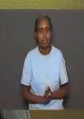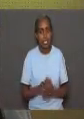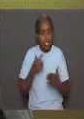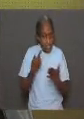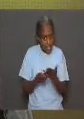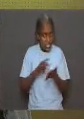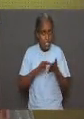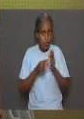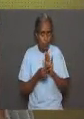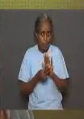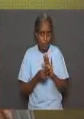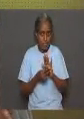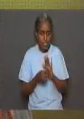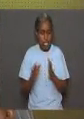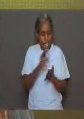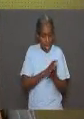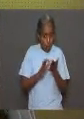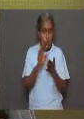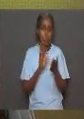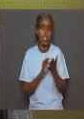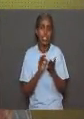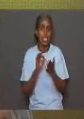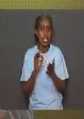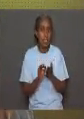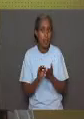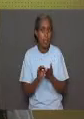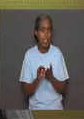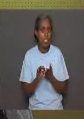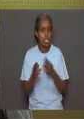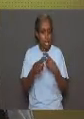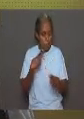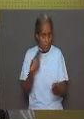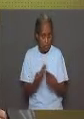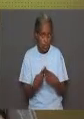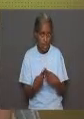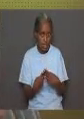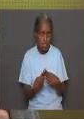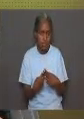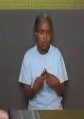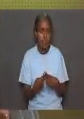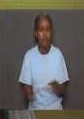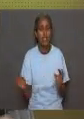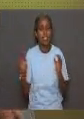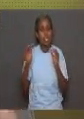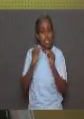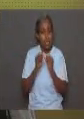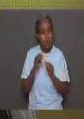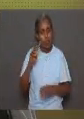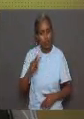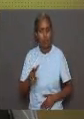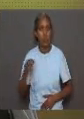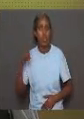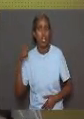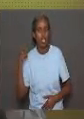This means that if a complex number is multiplied by the sum of two